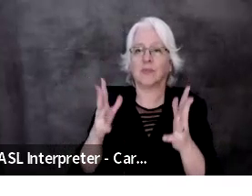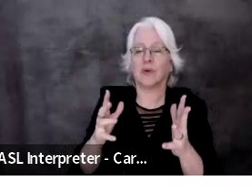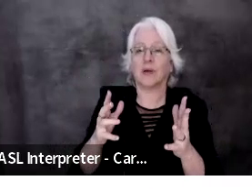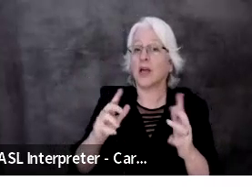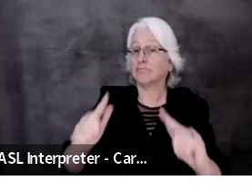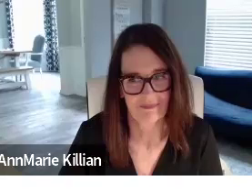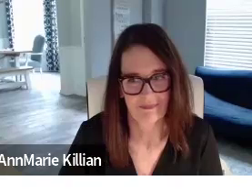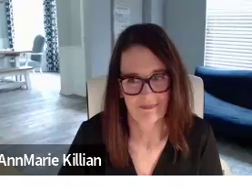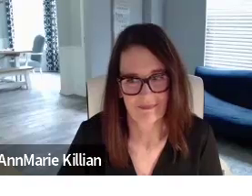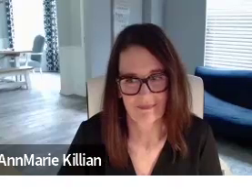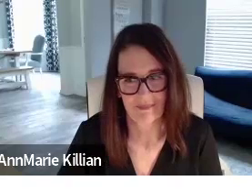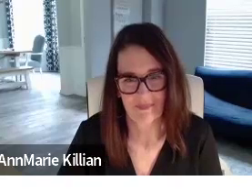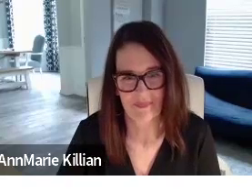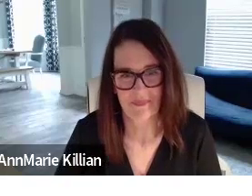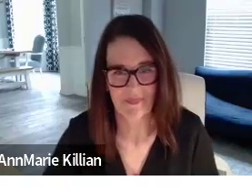you may begin.